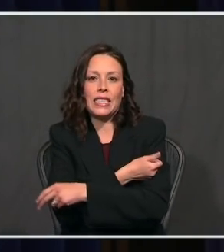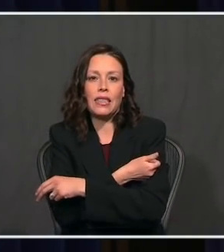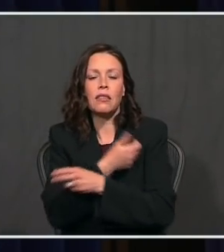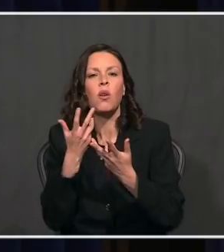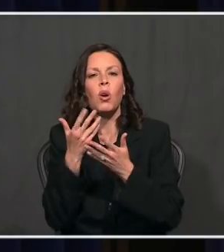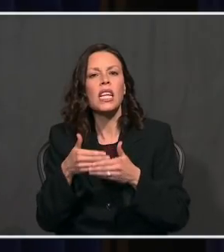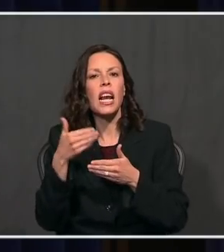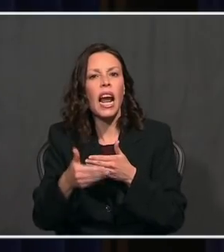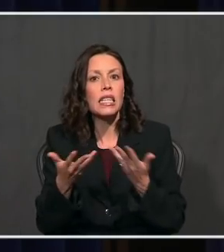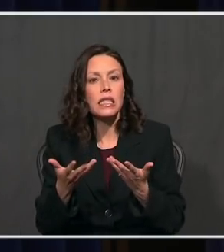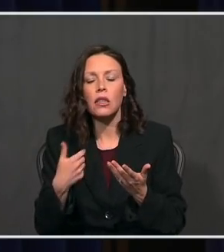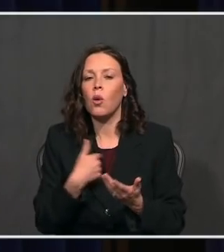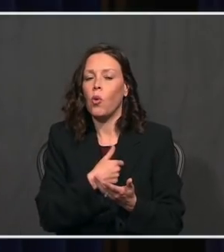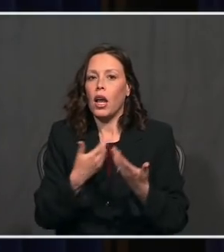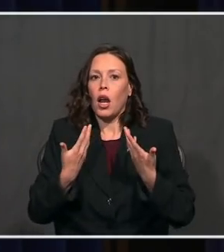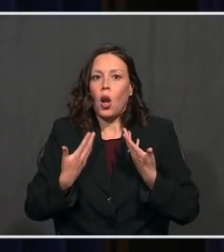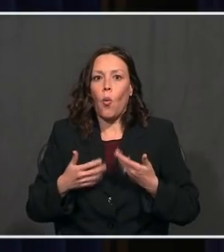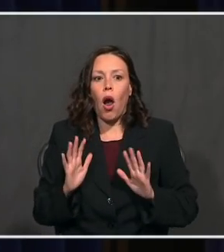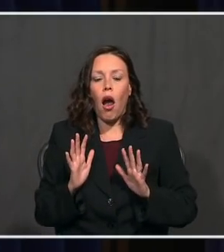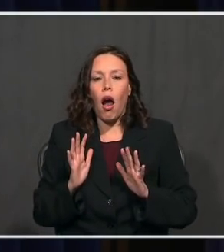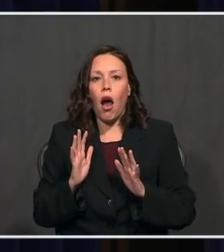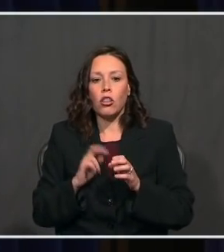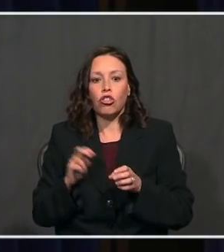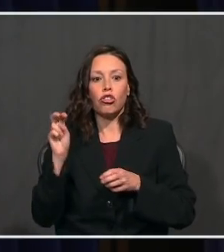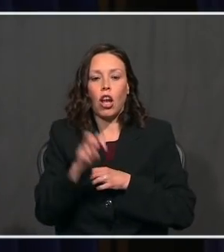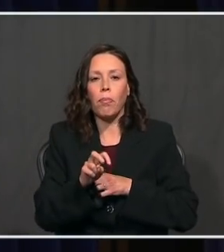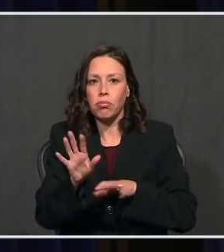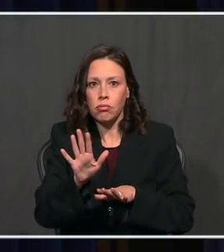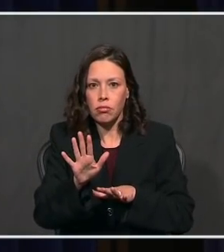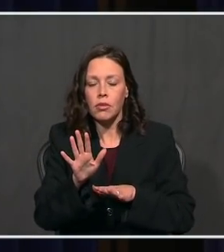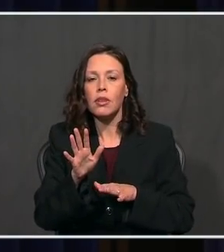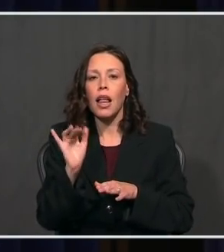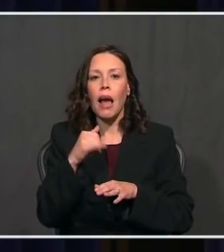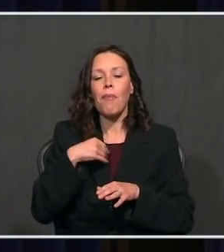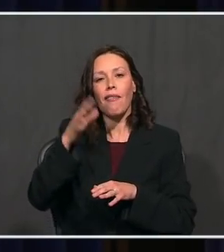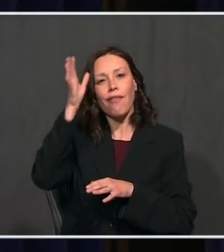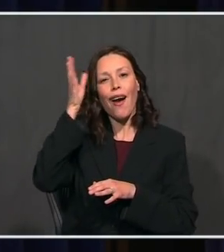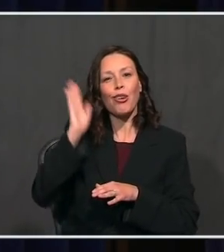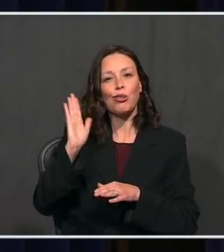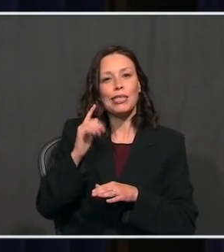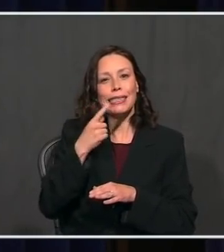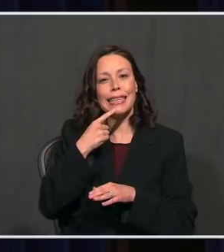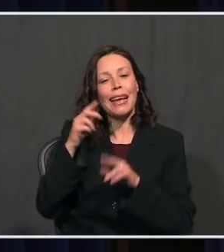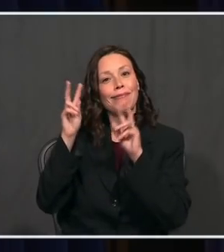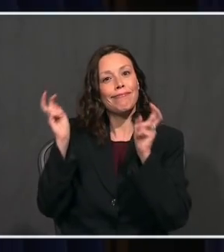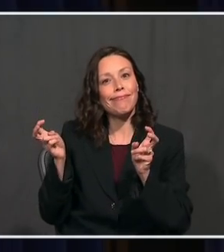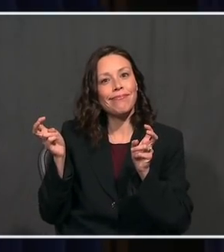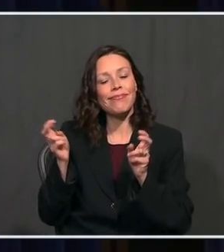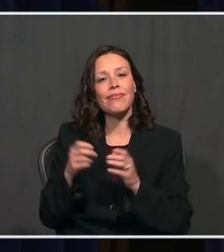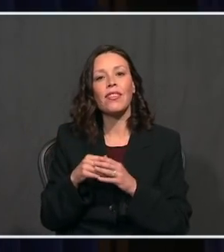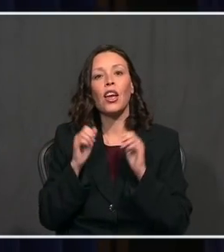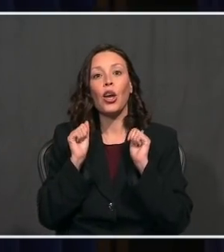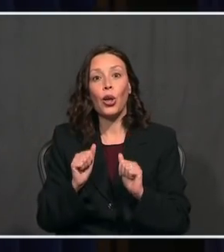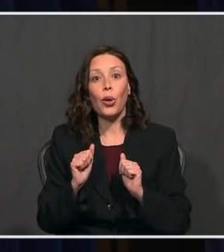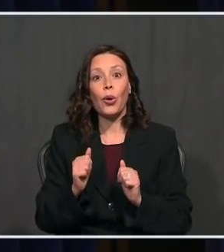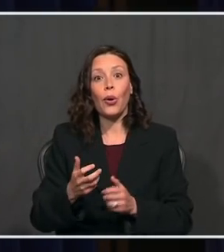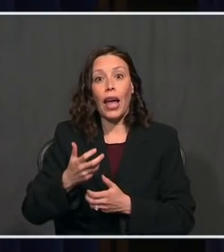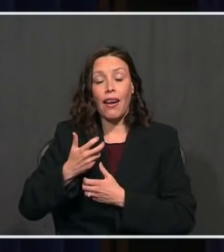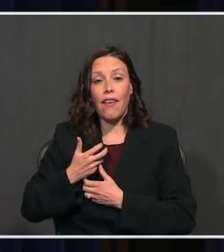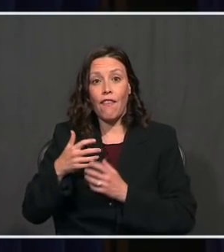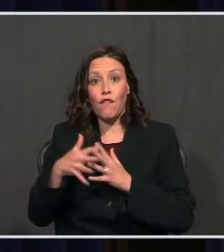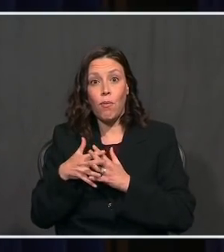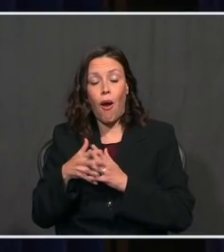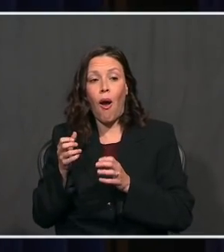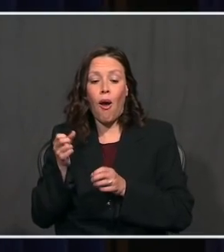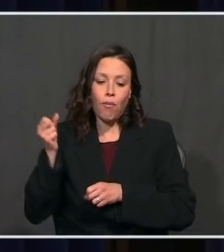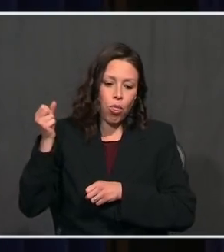next? Because we don't want to get out in front of ourselves. As my father used to say, you can only spike the football when you're in the end